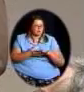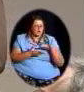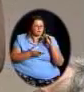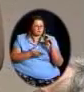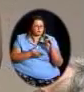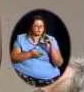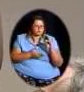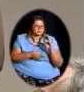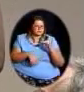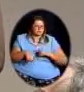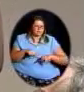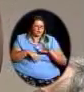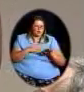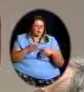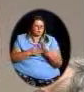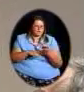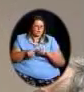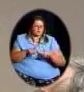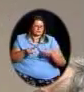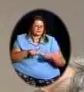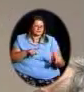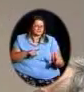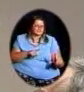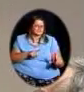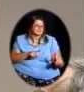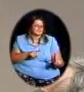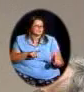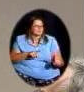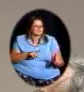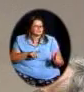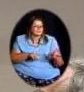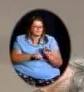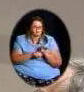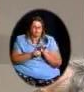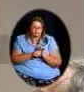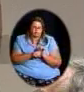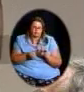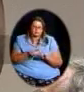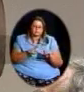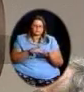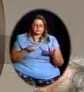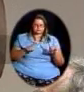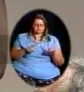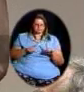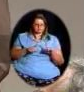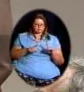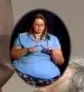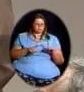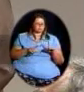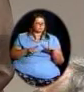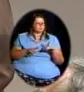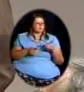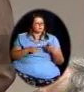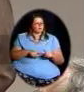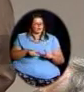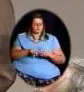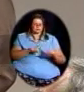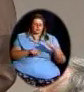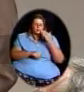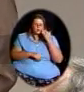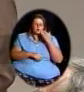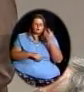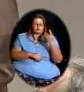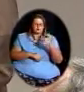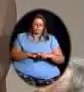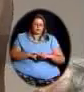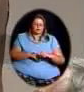cannot be all on different pages. Now, that doesn't mean we aren't doing something a little different at certain schools based on their data and their needs, but we know that we have to have